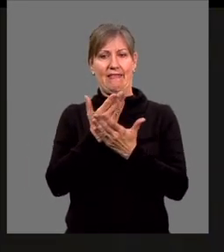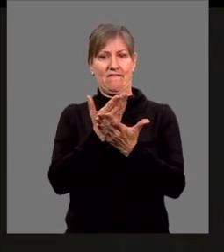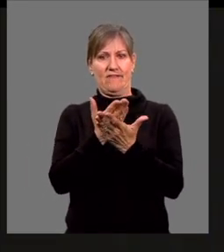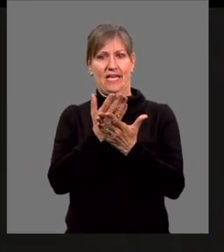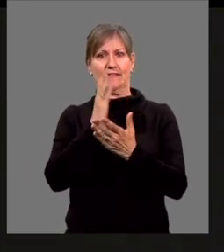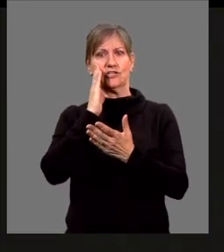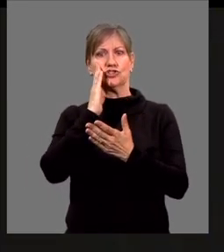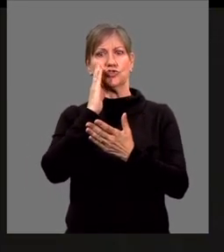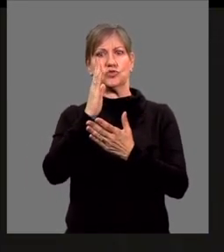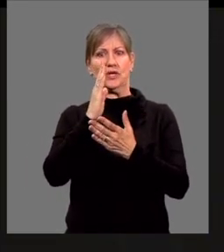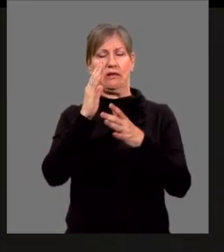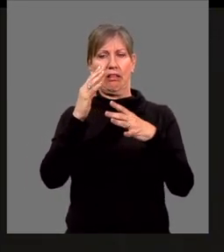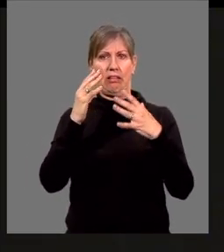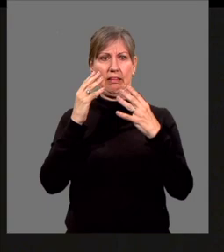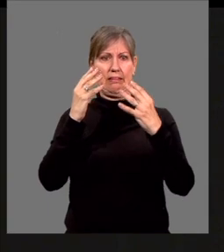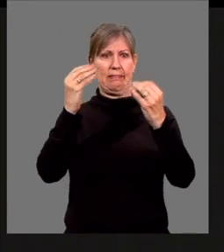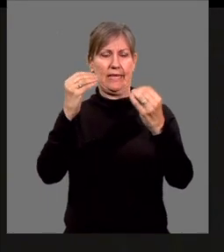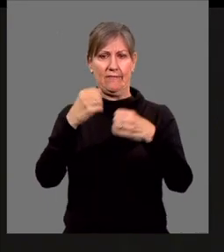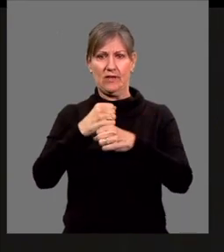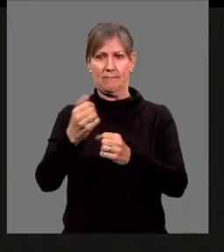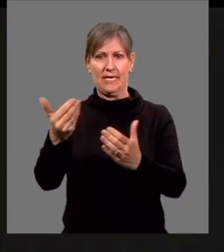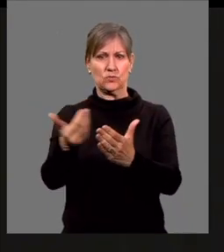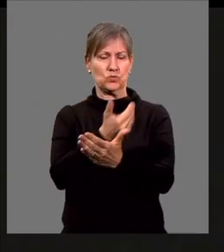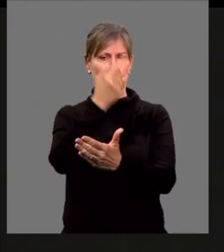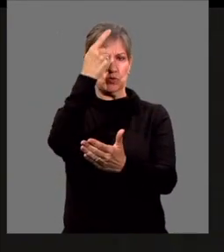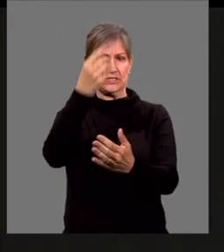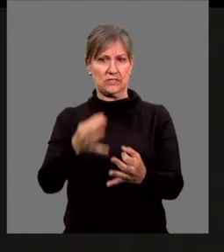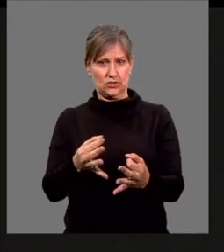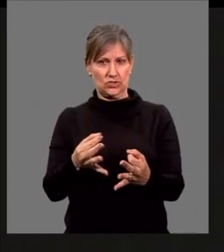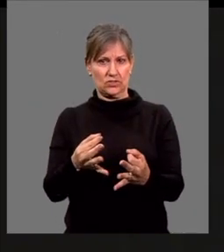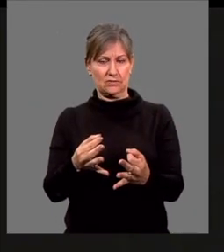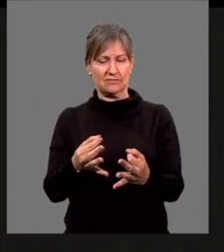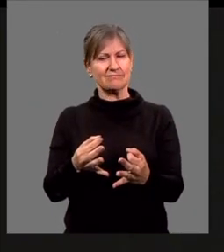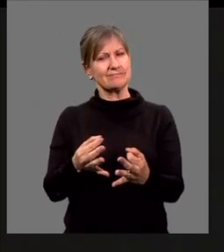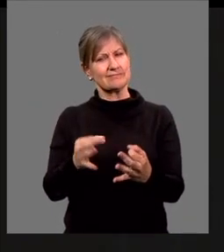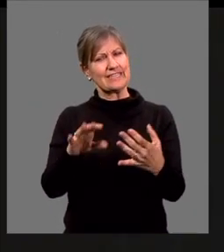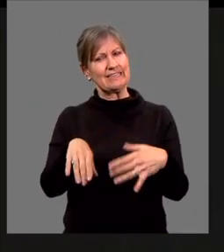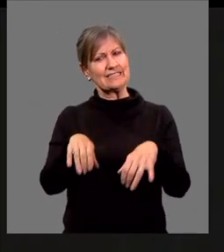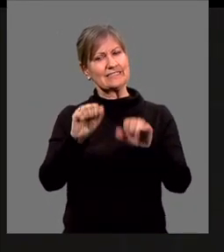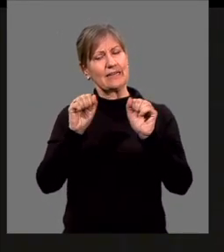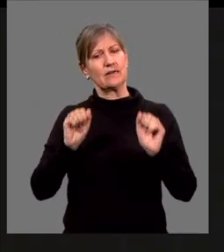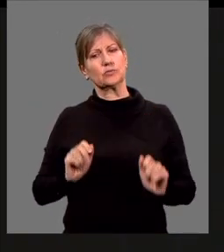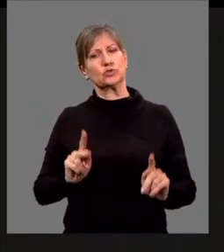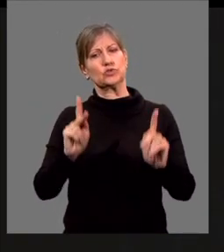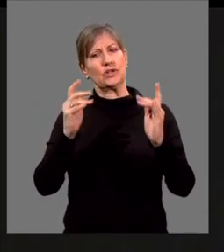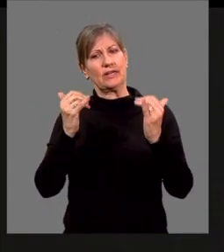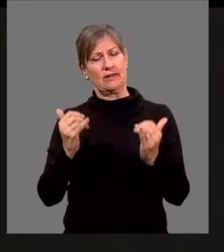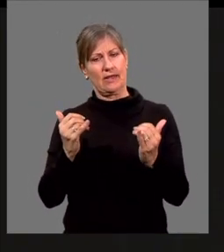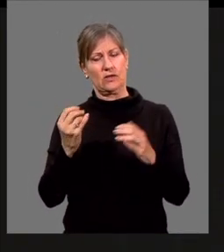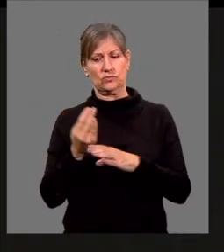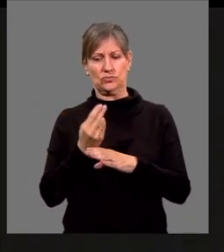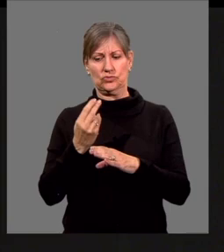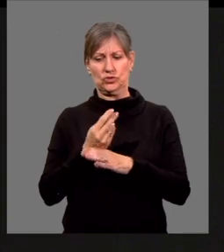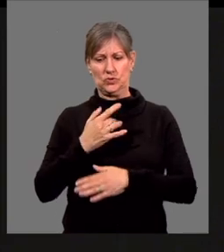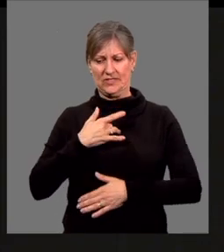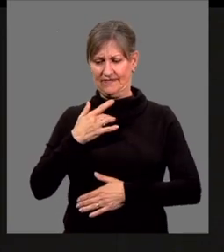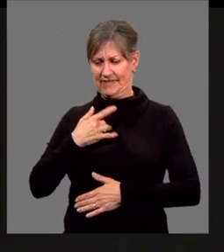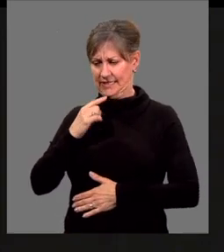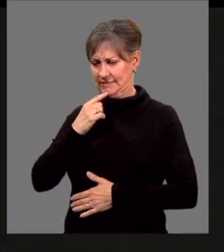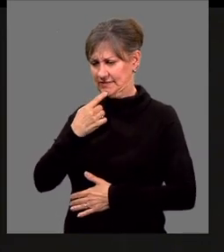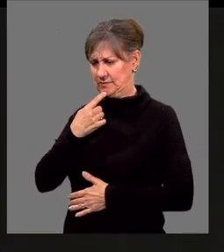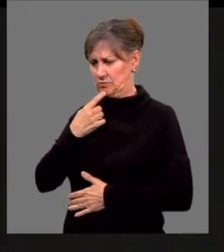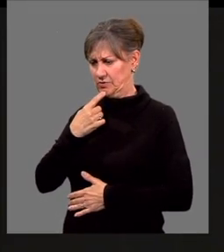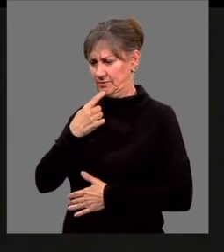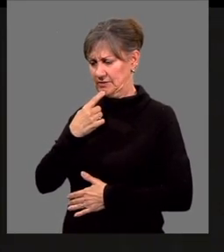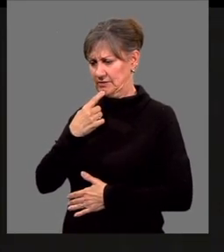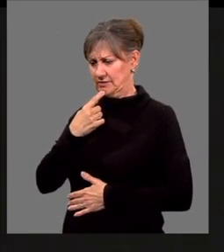to set forth to make many new decisions, let's take the opportunity to use those feelings of